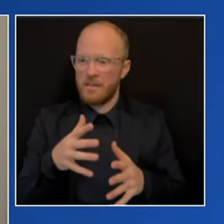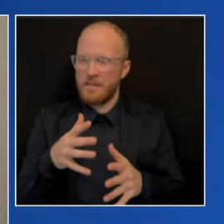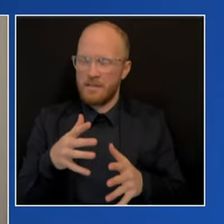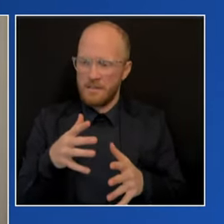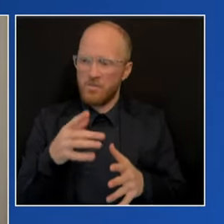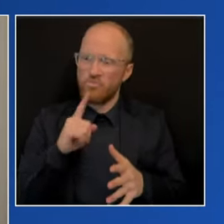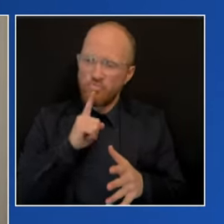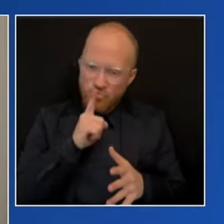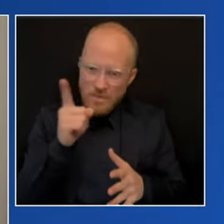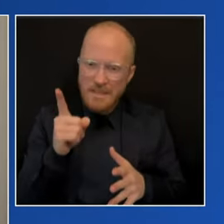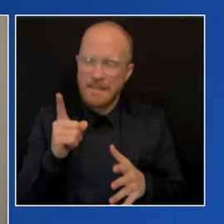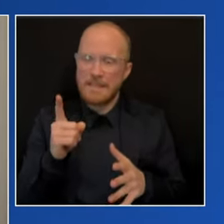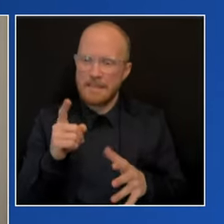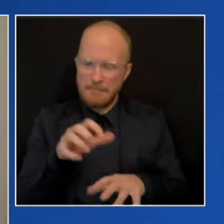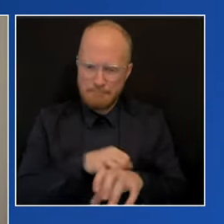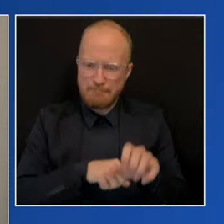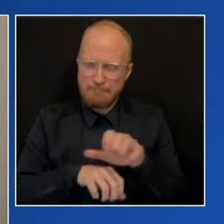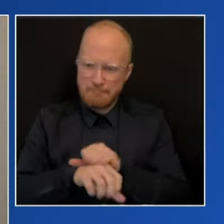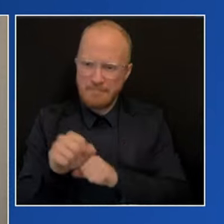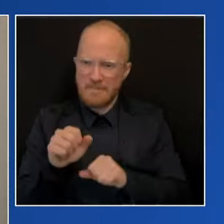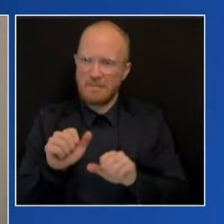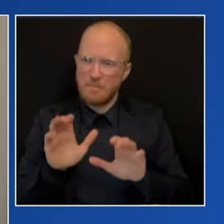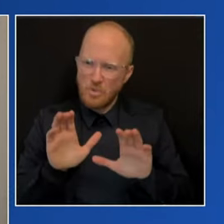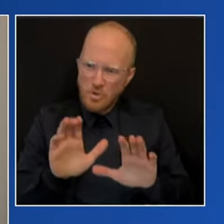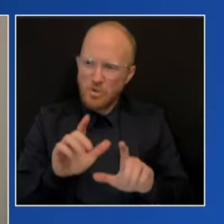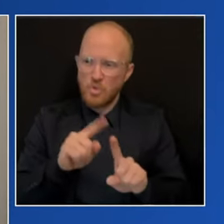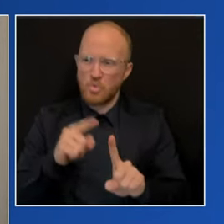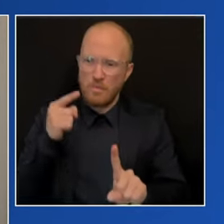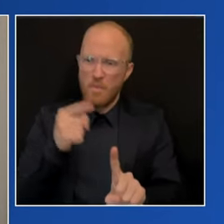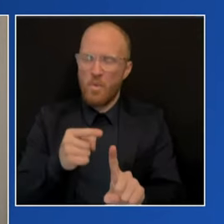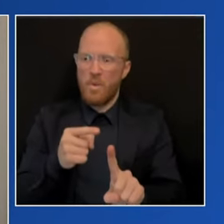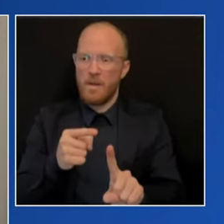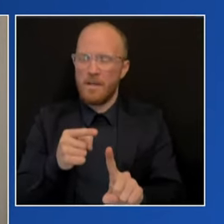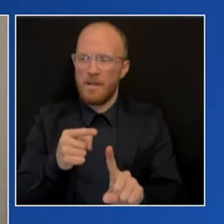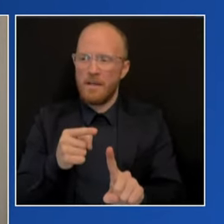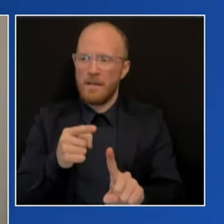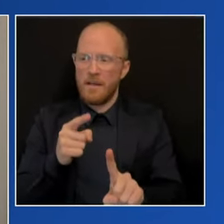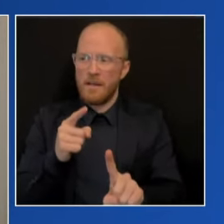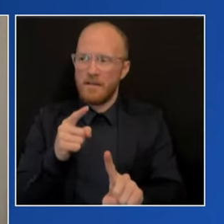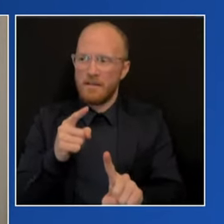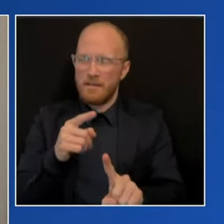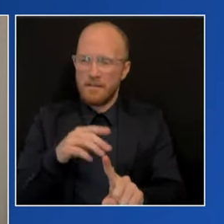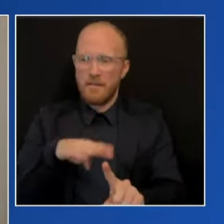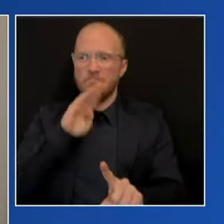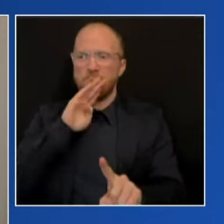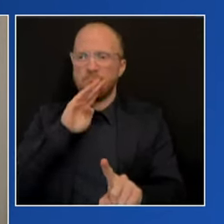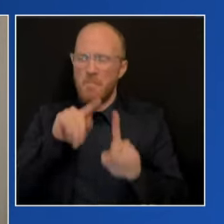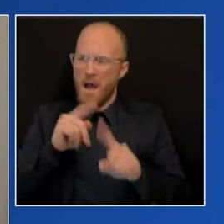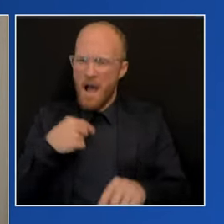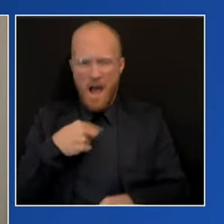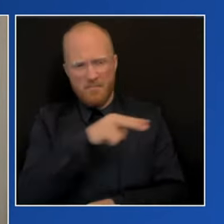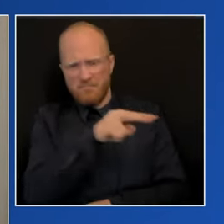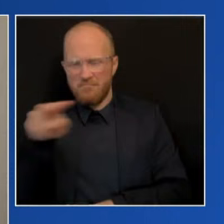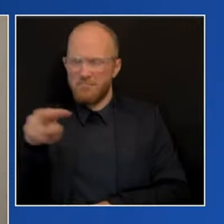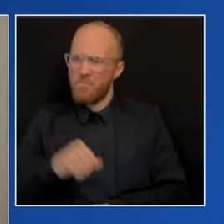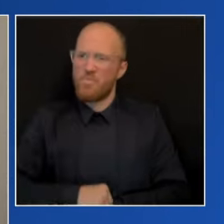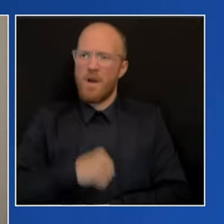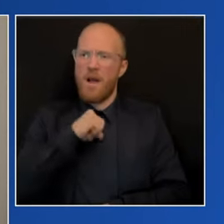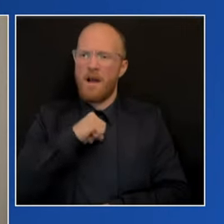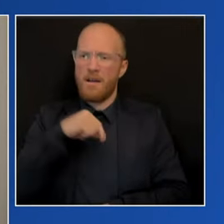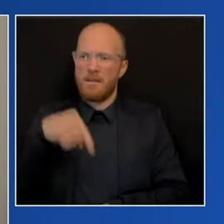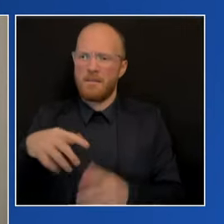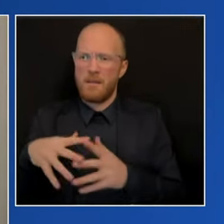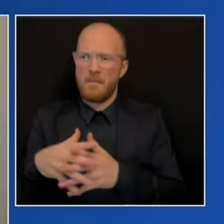brink. But I felt enormous pride, not in winning, I felt enormous pride in America, because